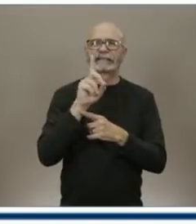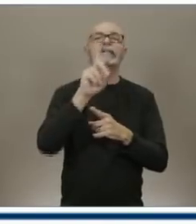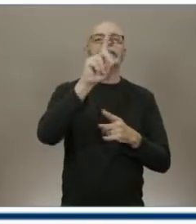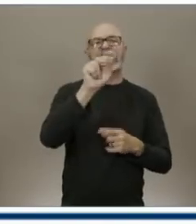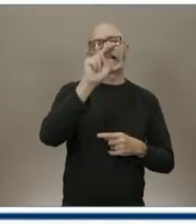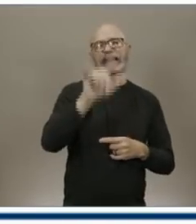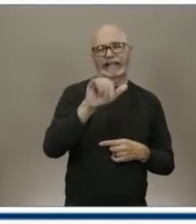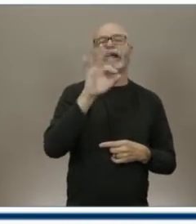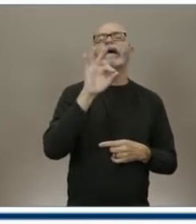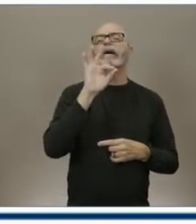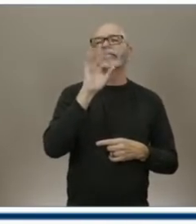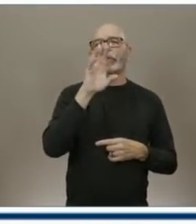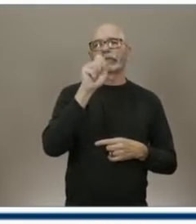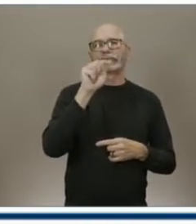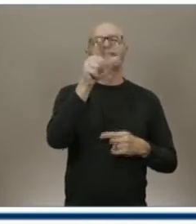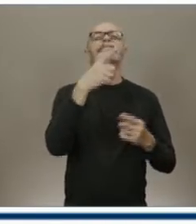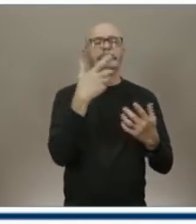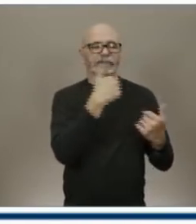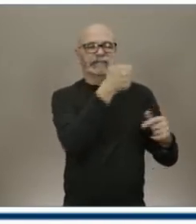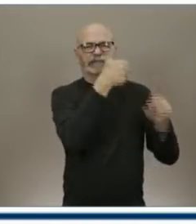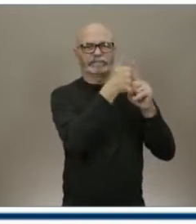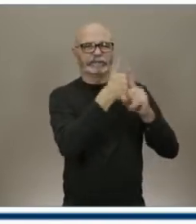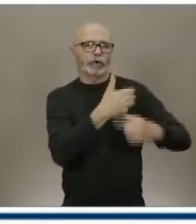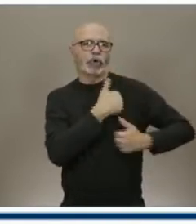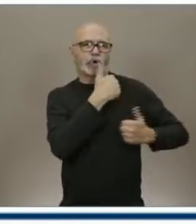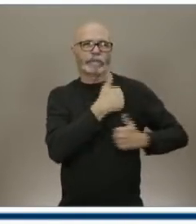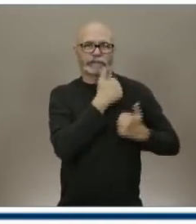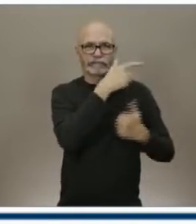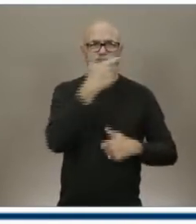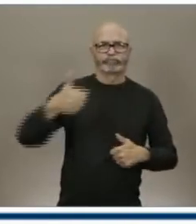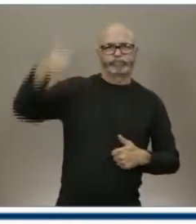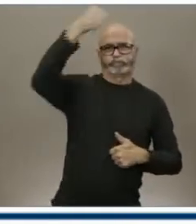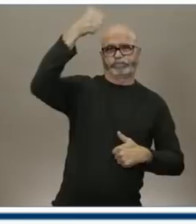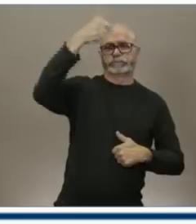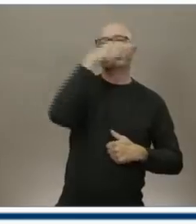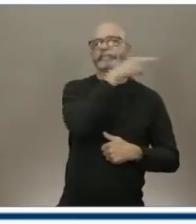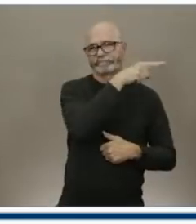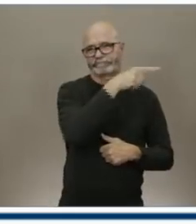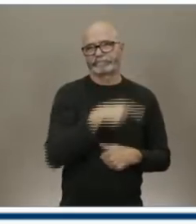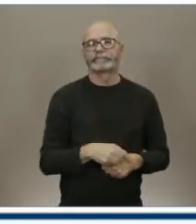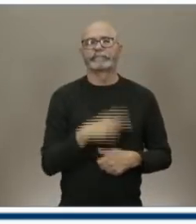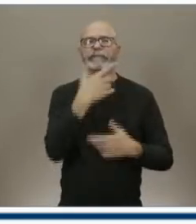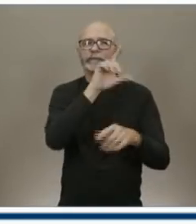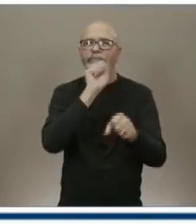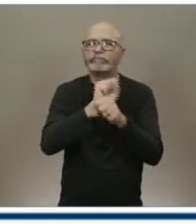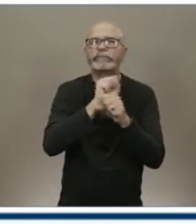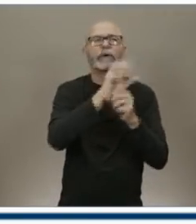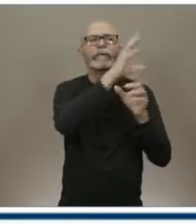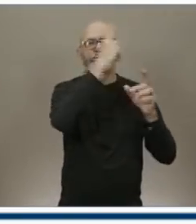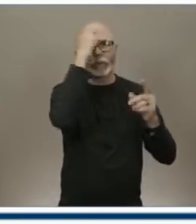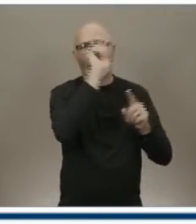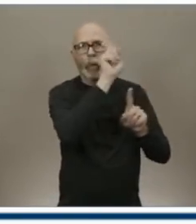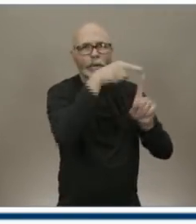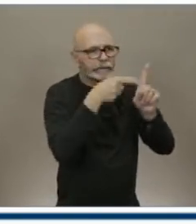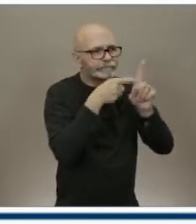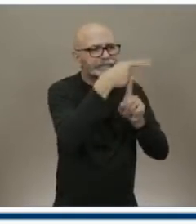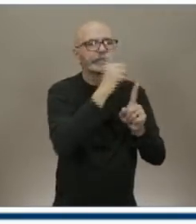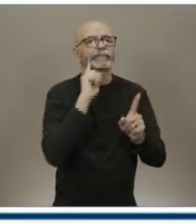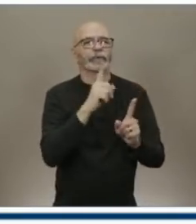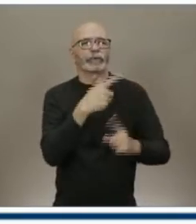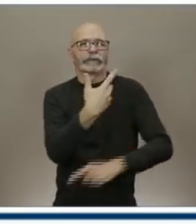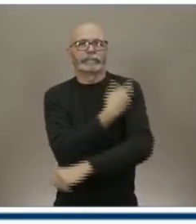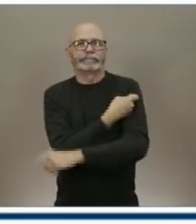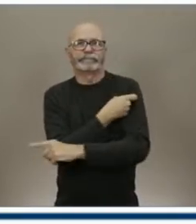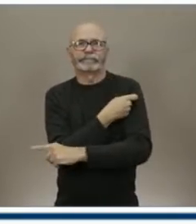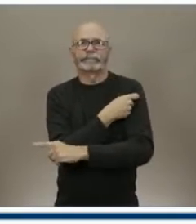Canada. And this afternoon, our vaccine team will be participating in a national exercise focused on risk management